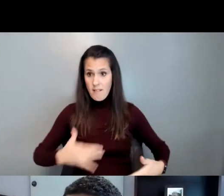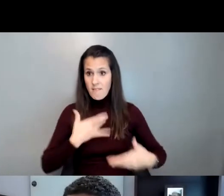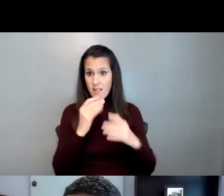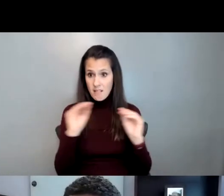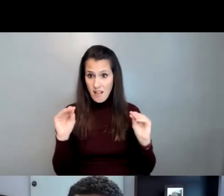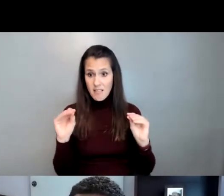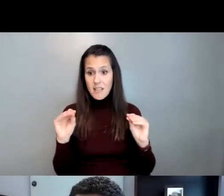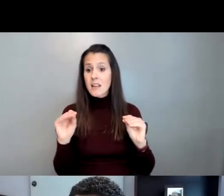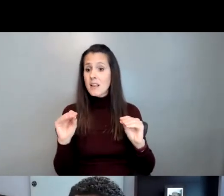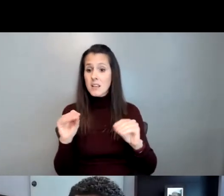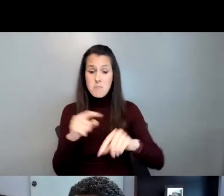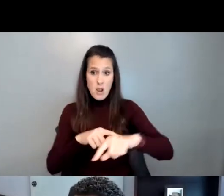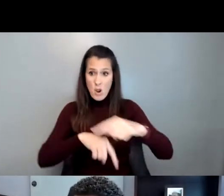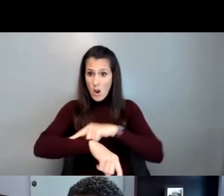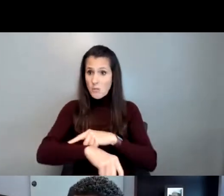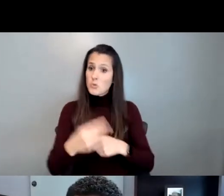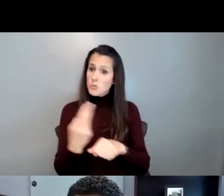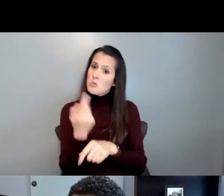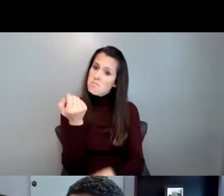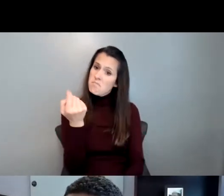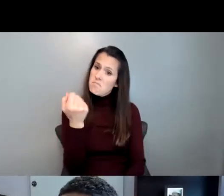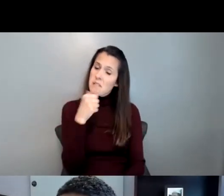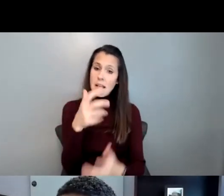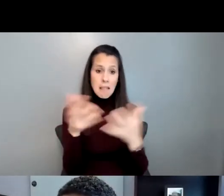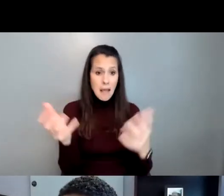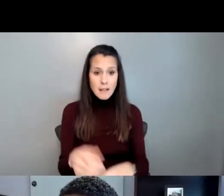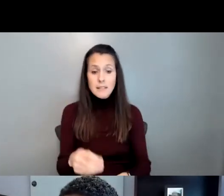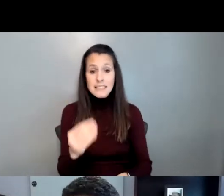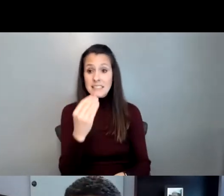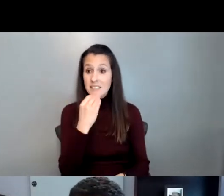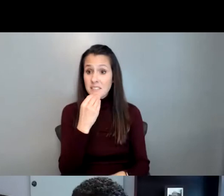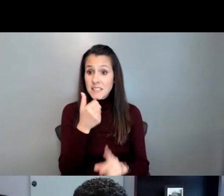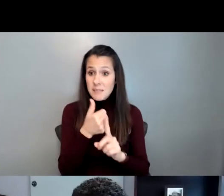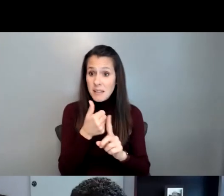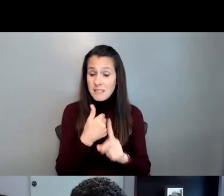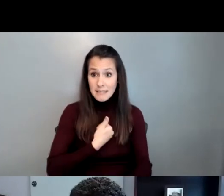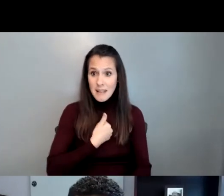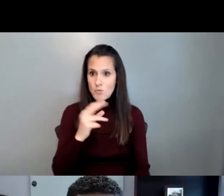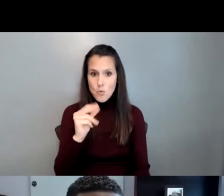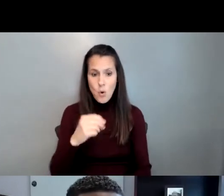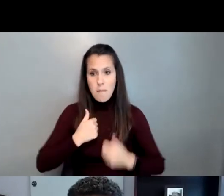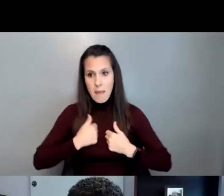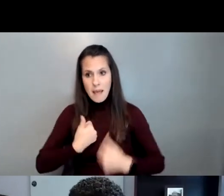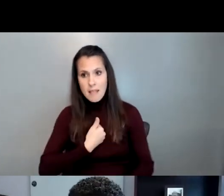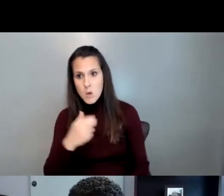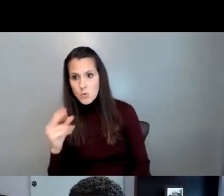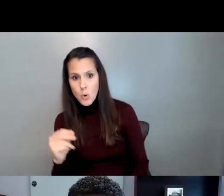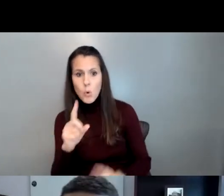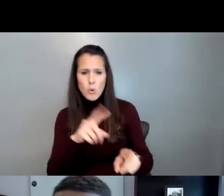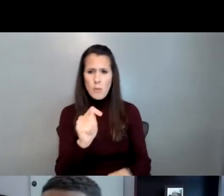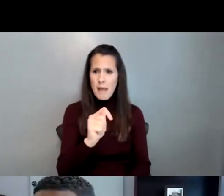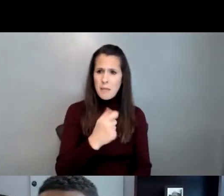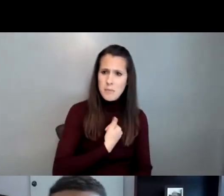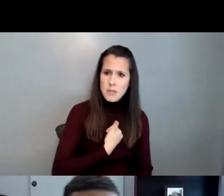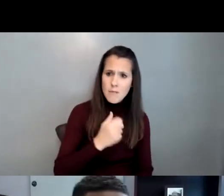of my upper extremities. I couldn't feed myself. I couldn't bathe myself. I couldn't toilet for myself. I